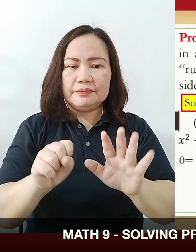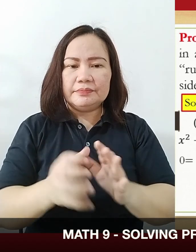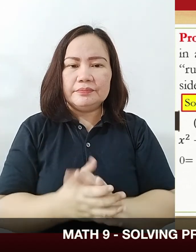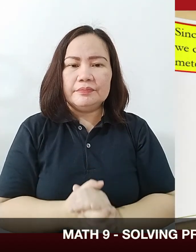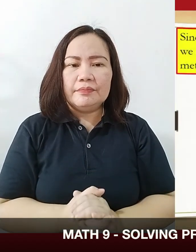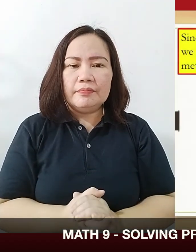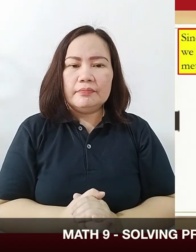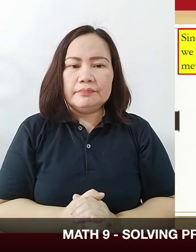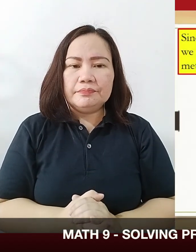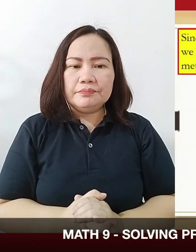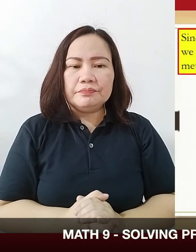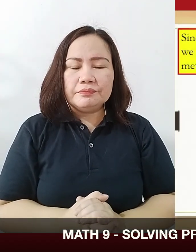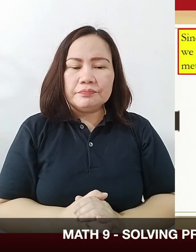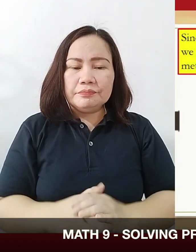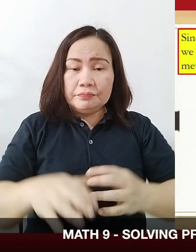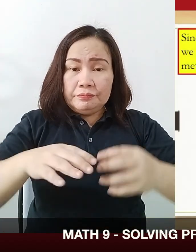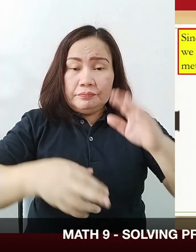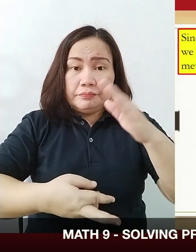therefore,